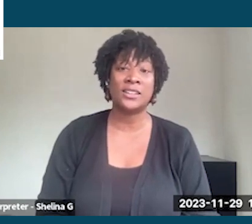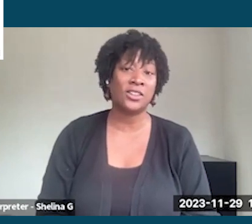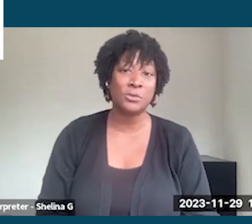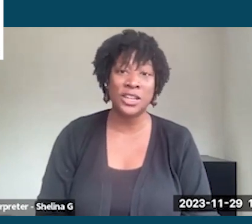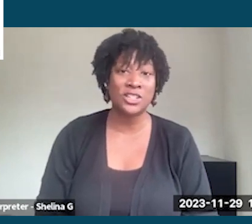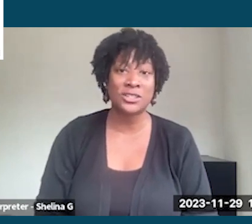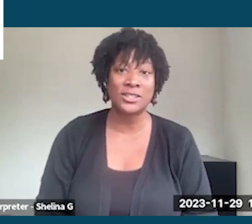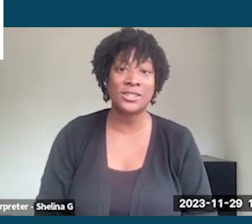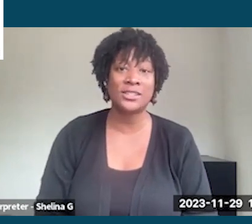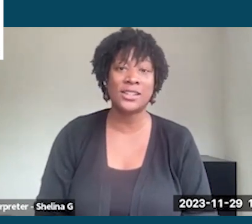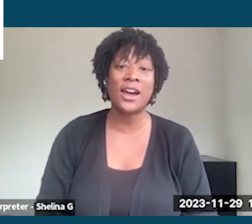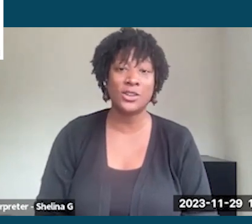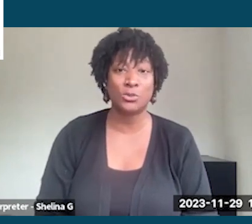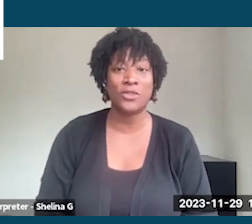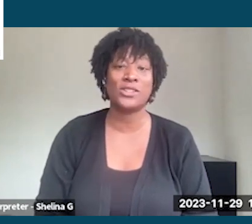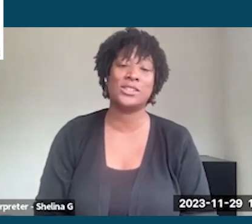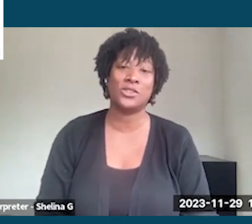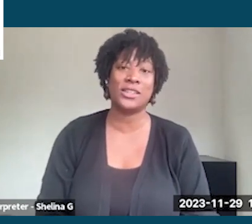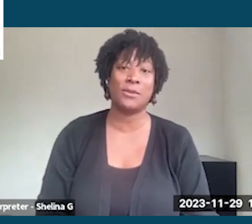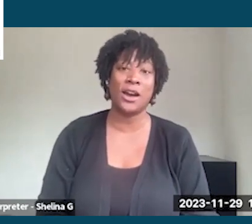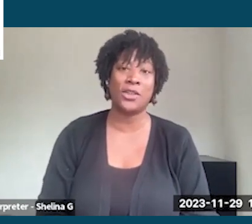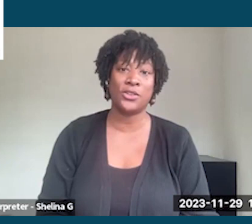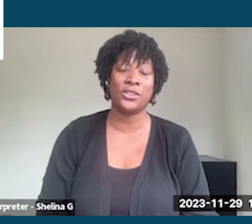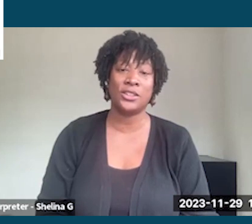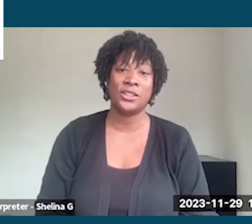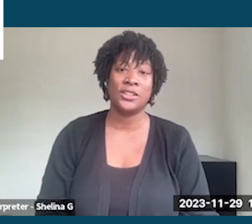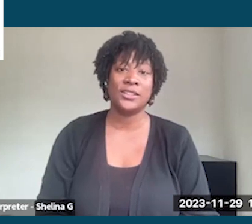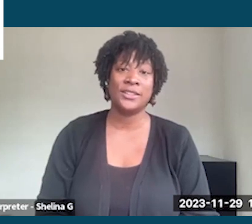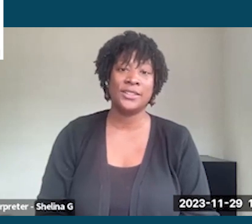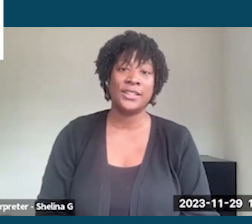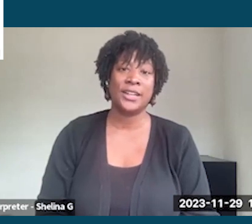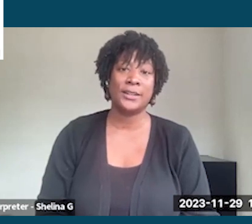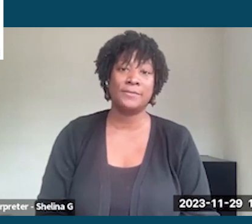assume that our communication styles or preferences are the same either.